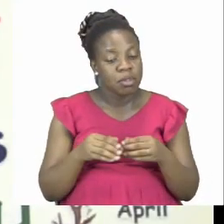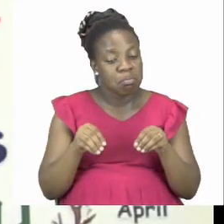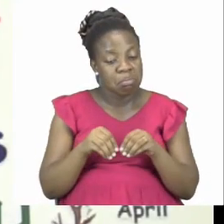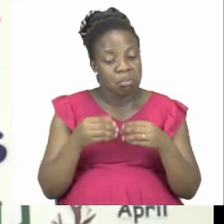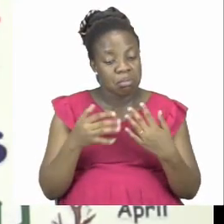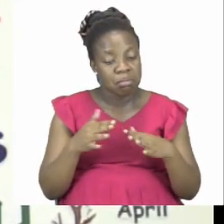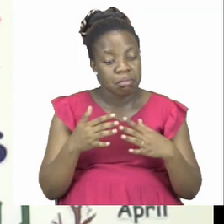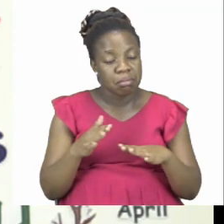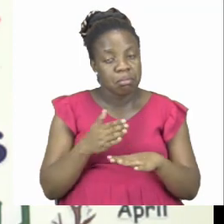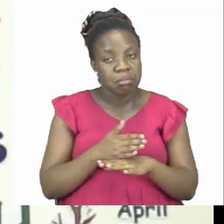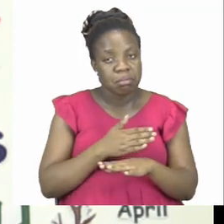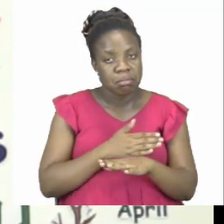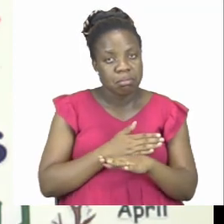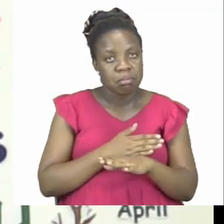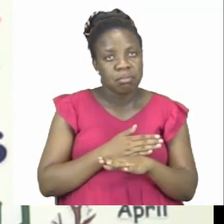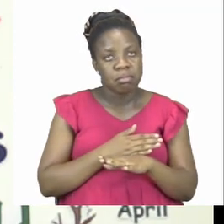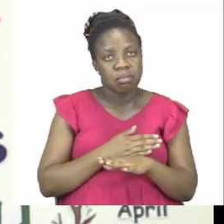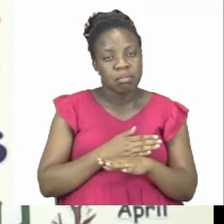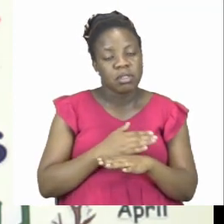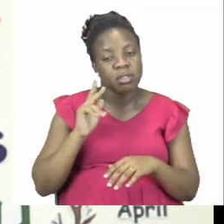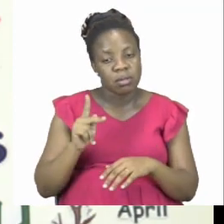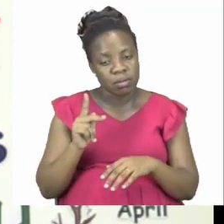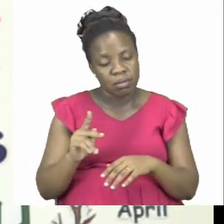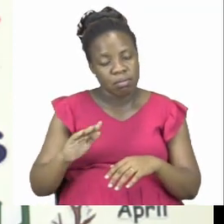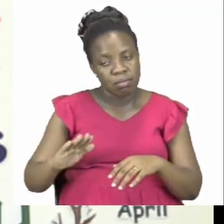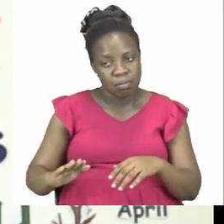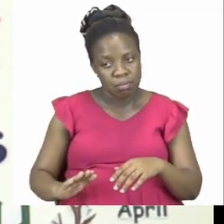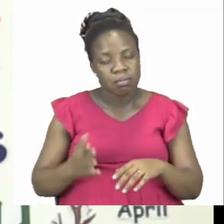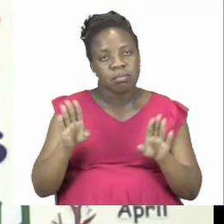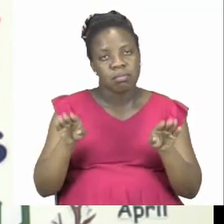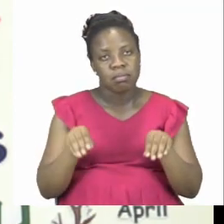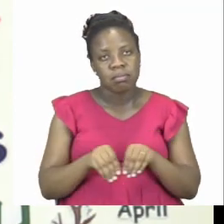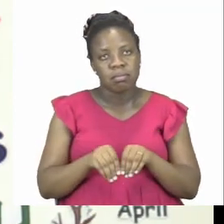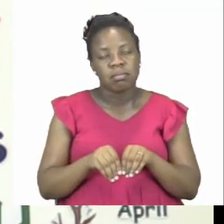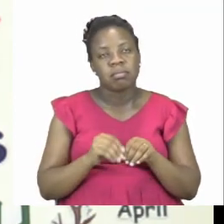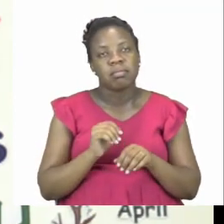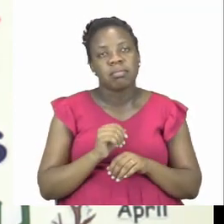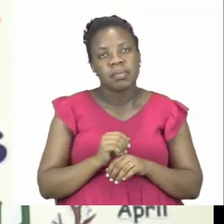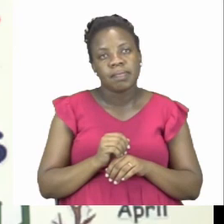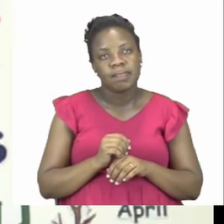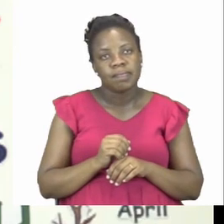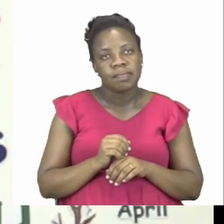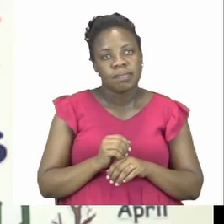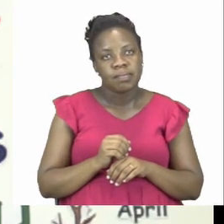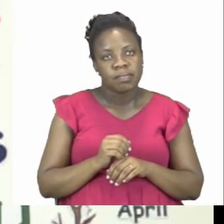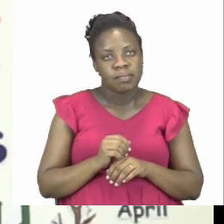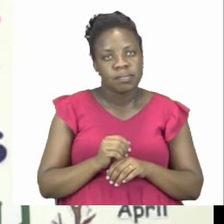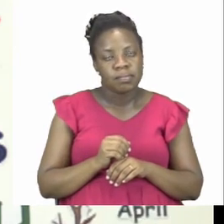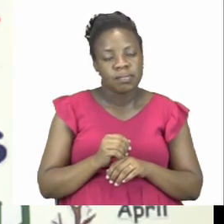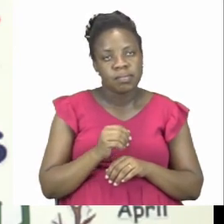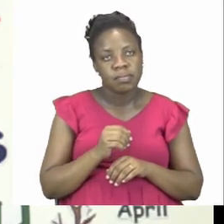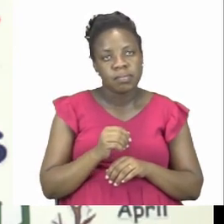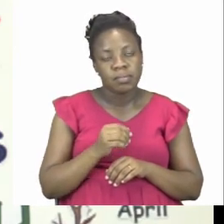us to try and do it together here. The first thing you're going to do is multiply on the unit side, where it says